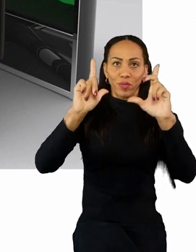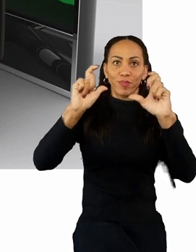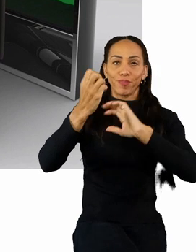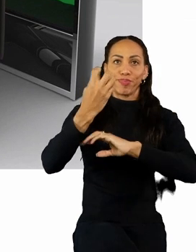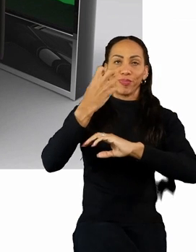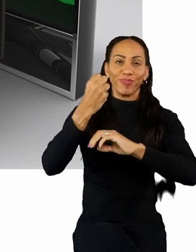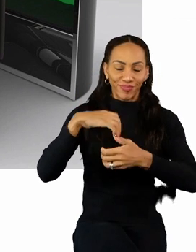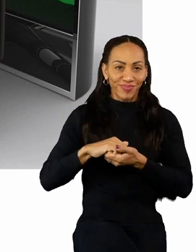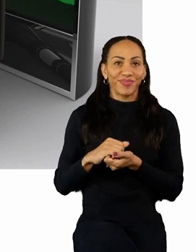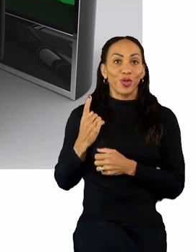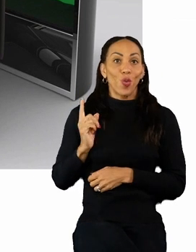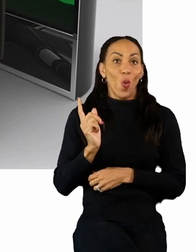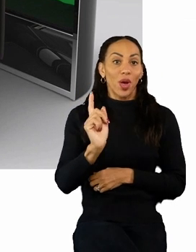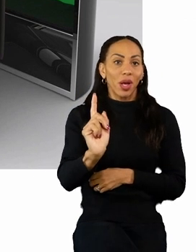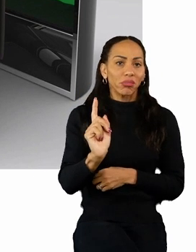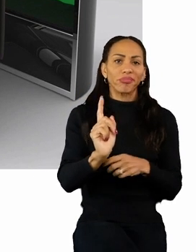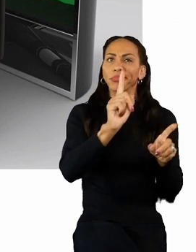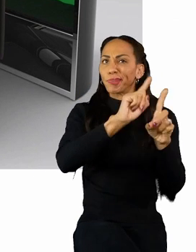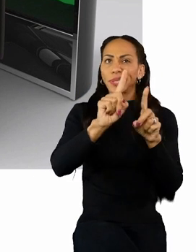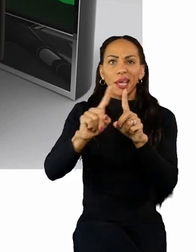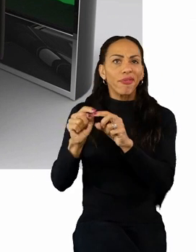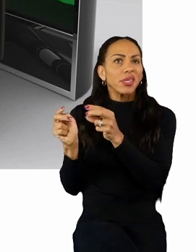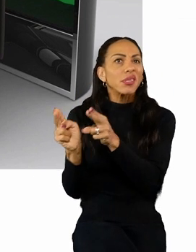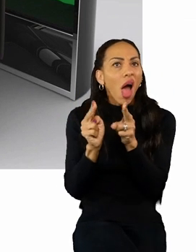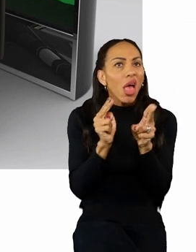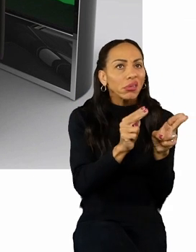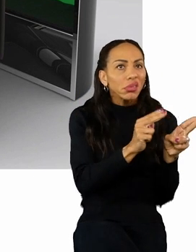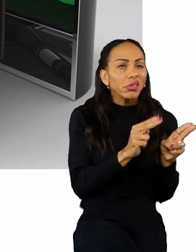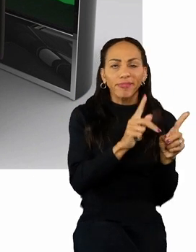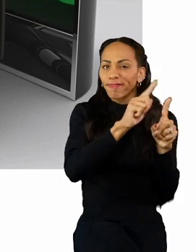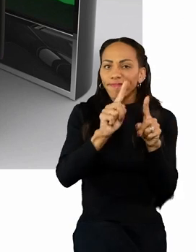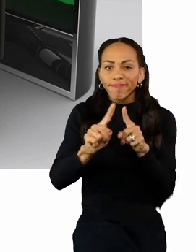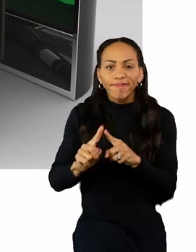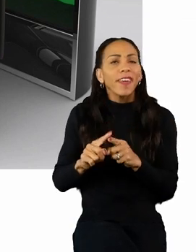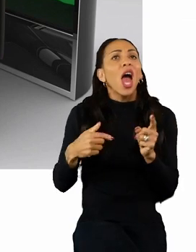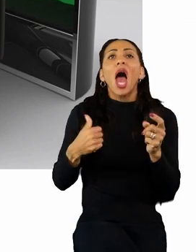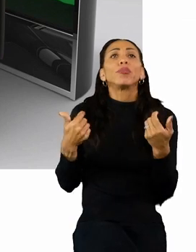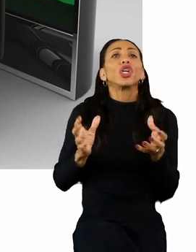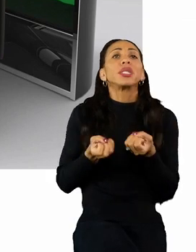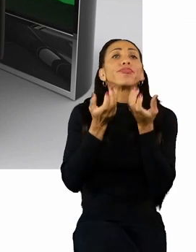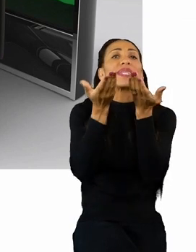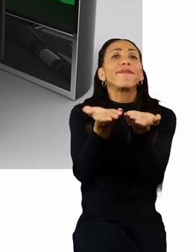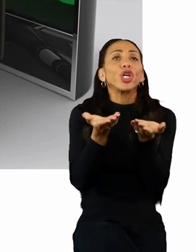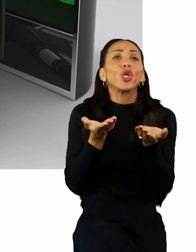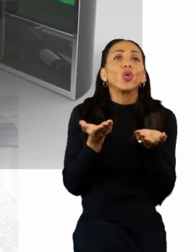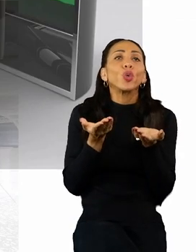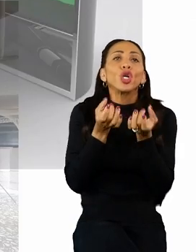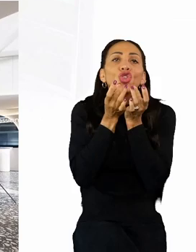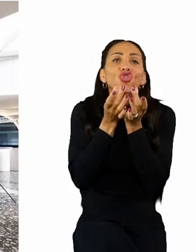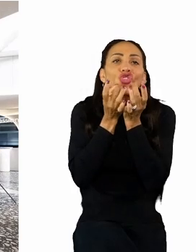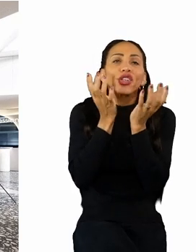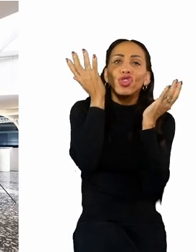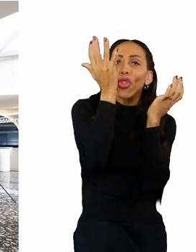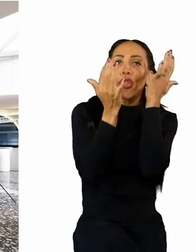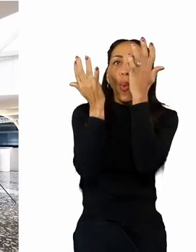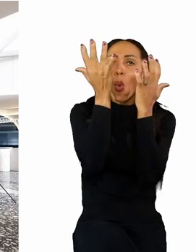booths. That's like a little photo. The one on the right is like a little photo booth type thing. One you could just walk into. So it could be